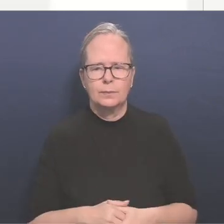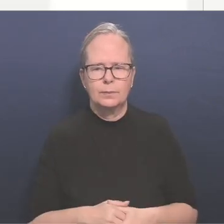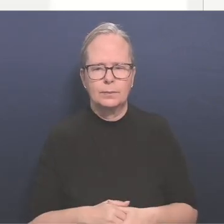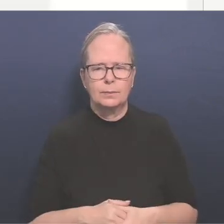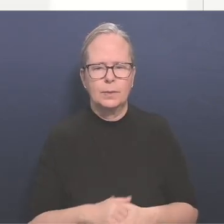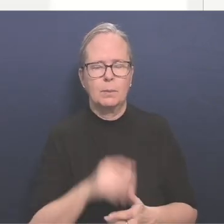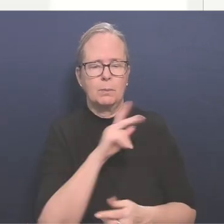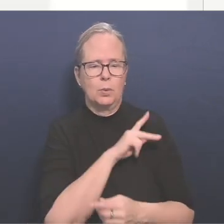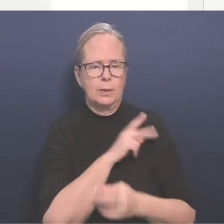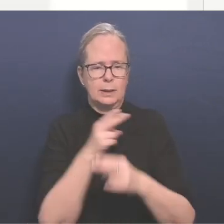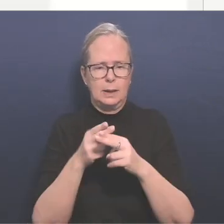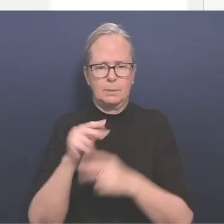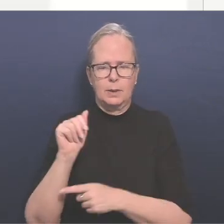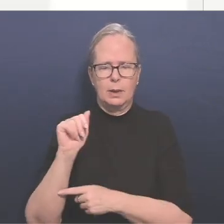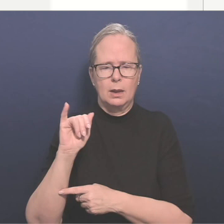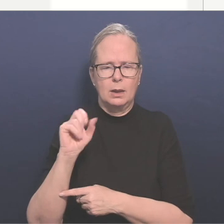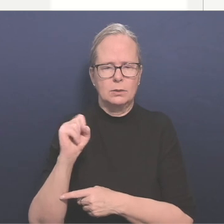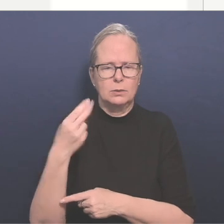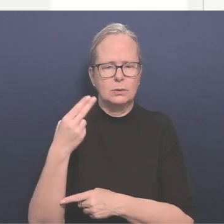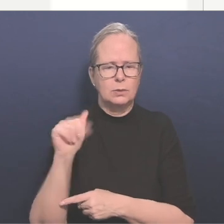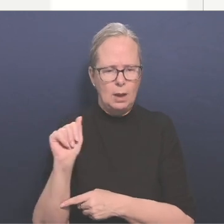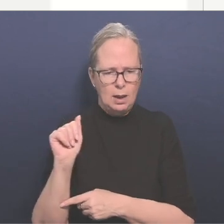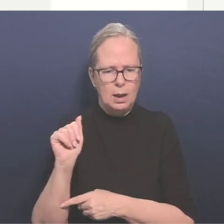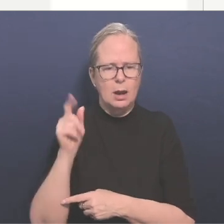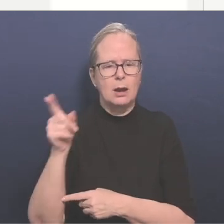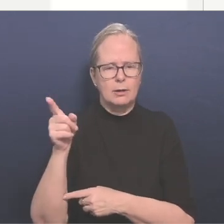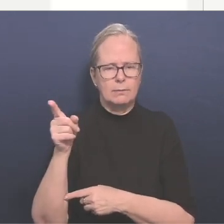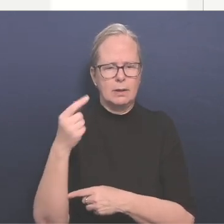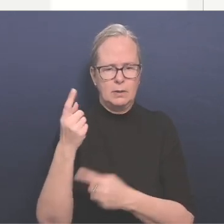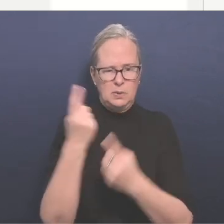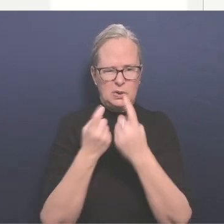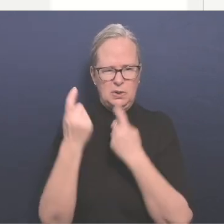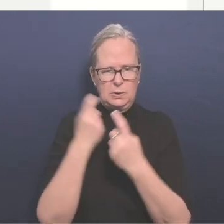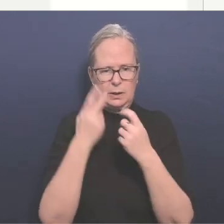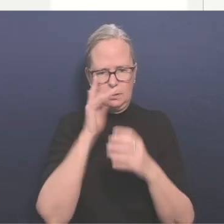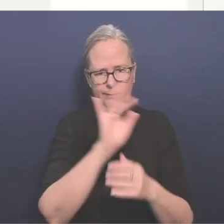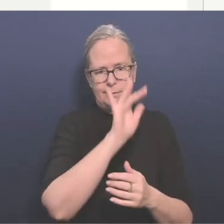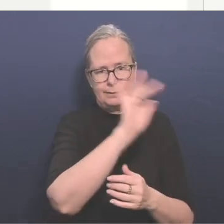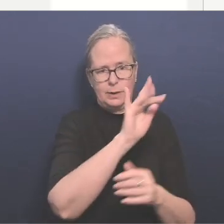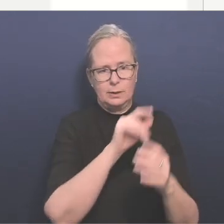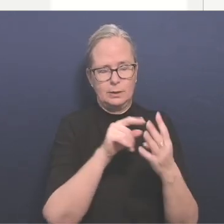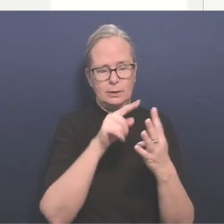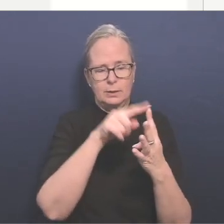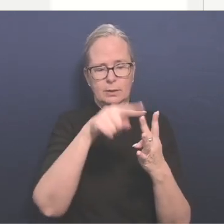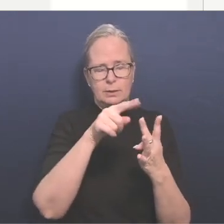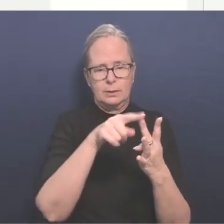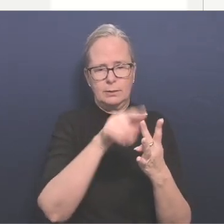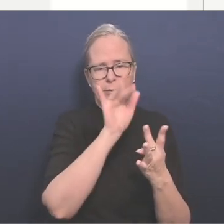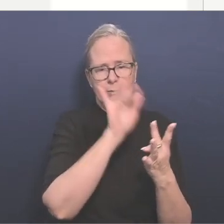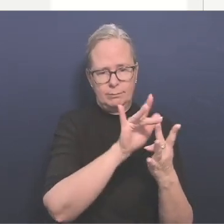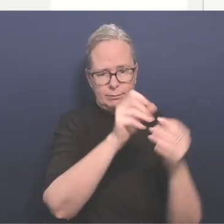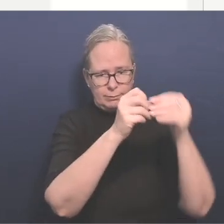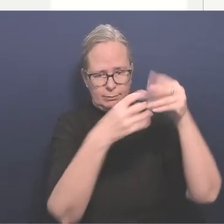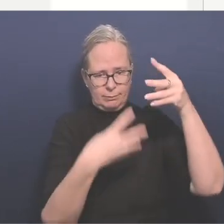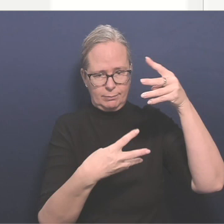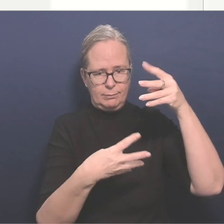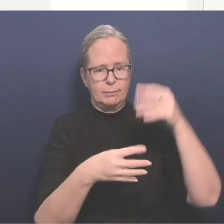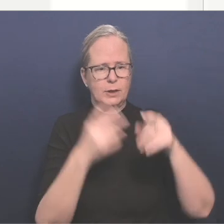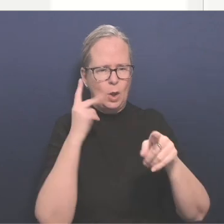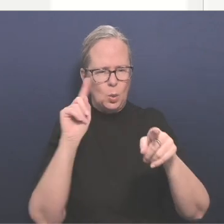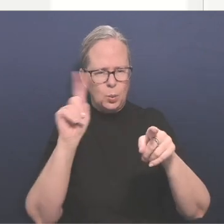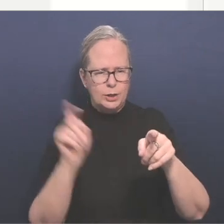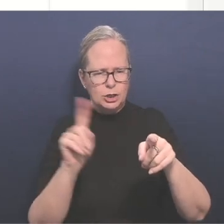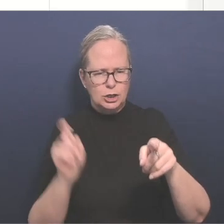Aisha, what is your current citizenship status? I'm a permanent resident in Canada. Your